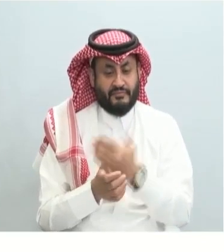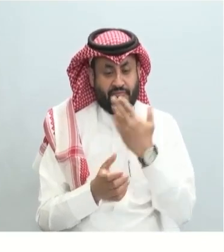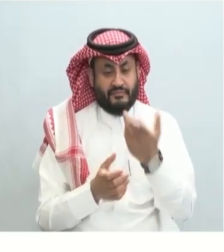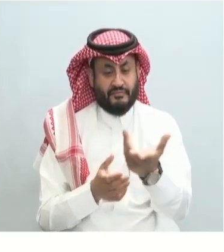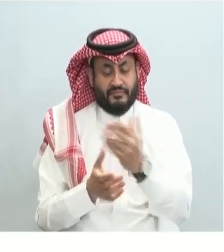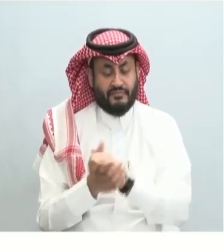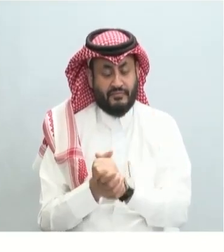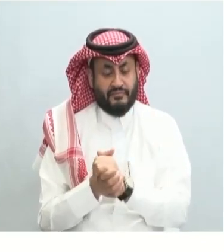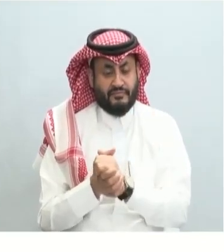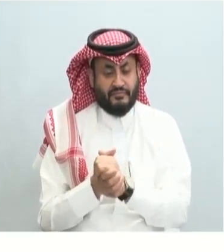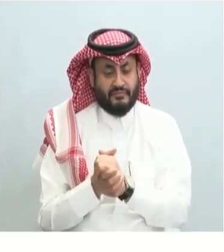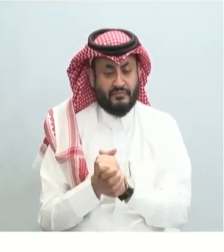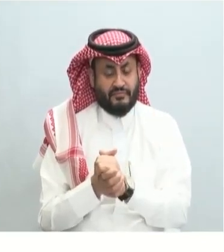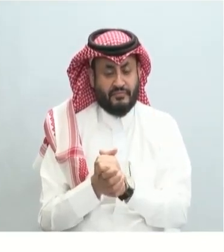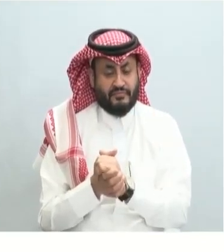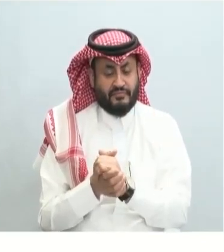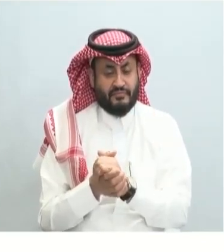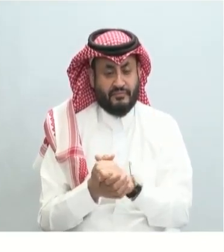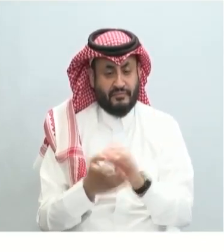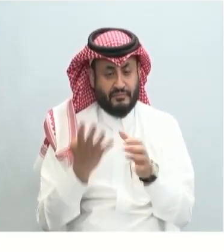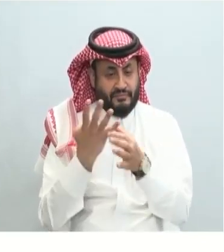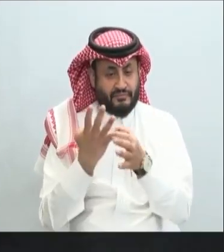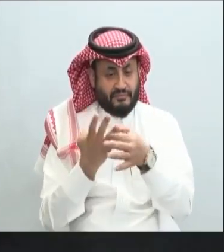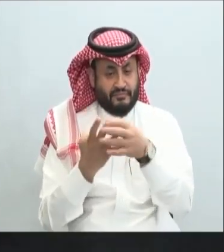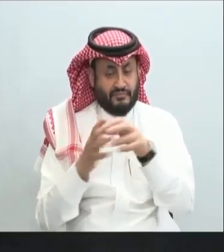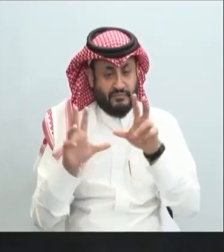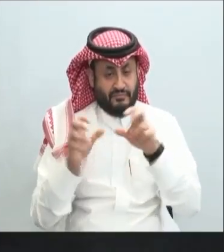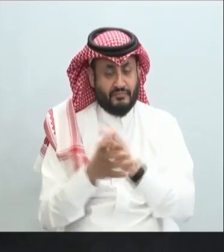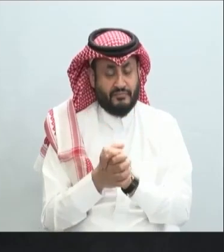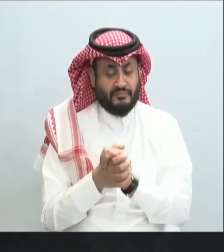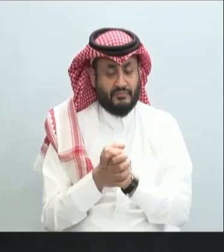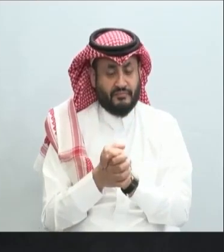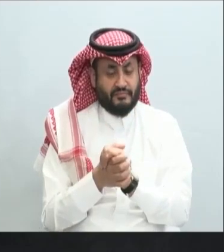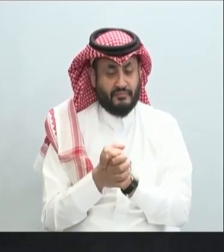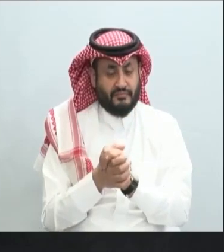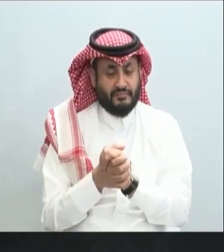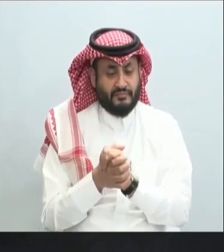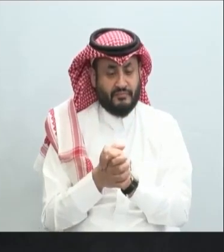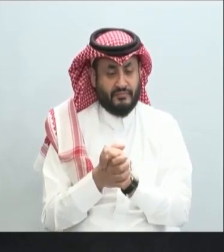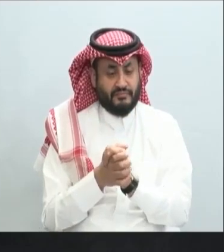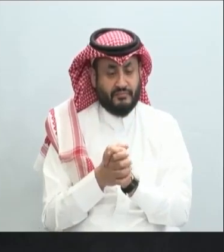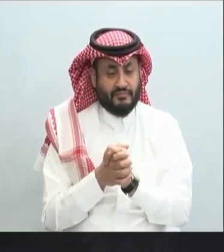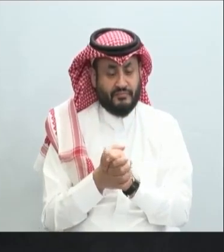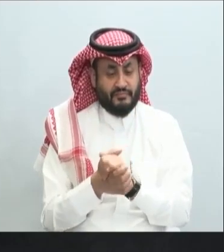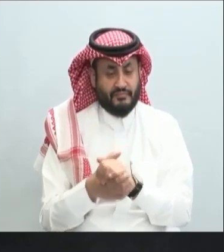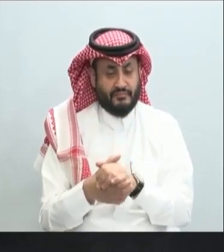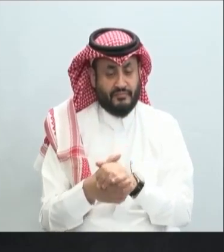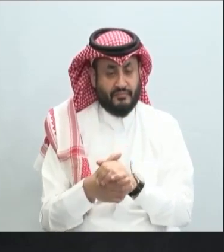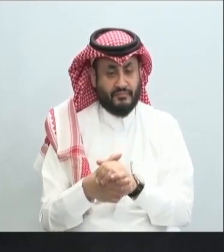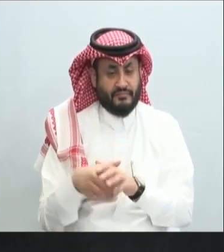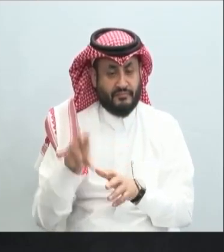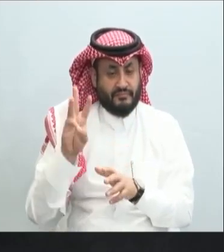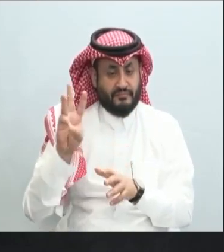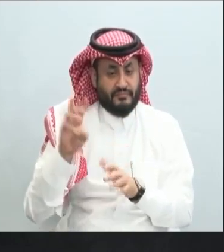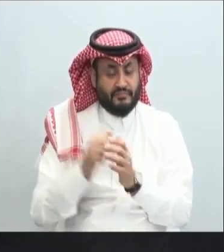So in this lesson, we did focus on four important letters. And these letters were